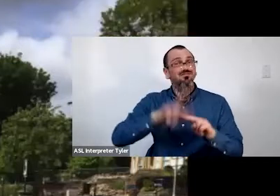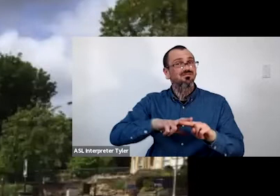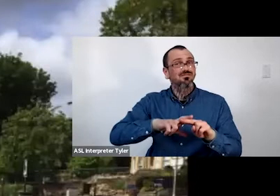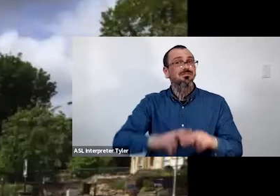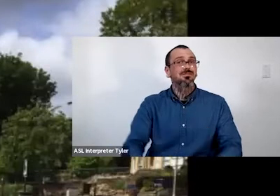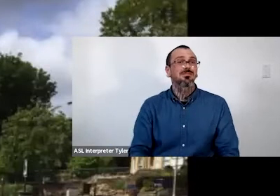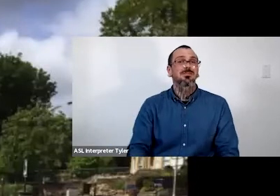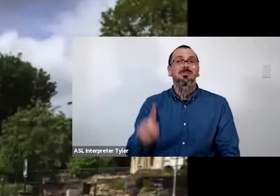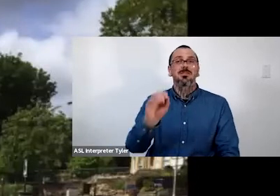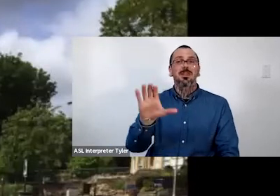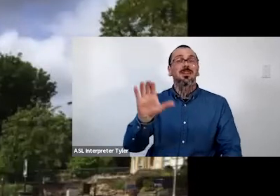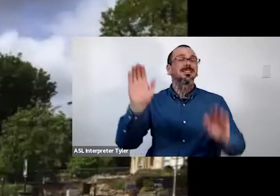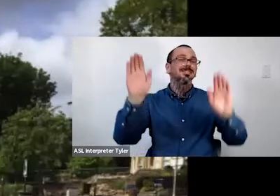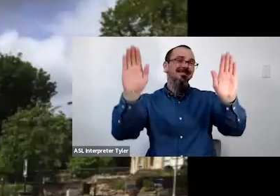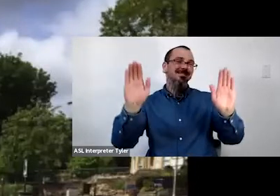Fantastic.